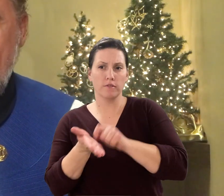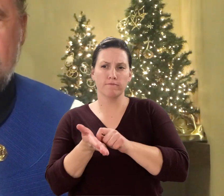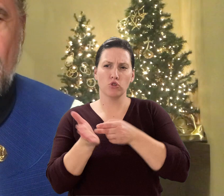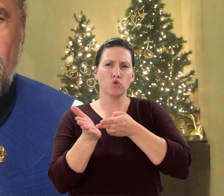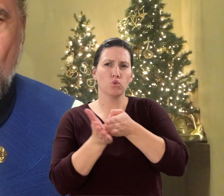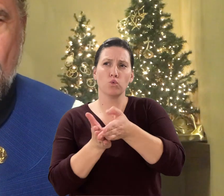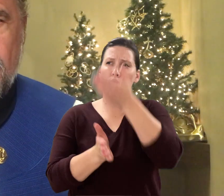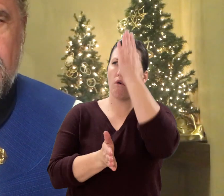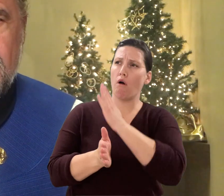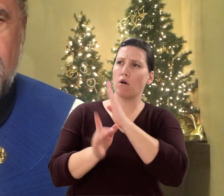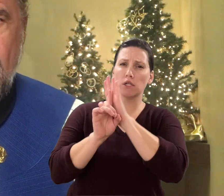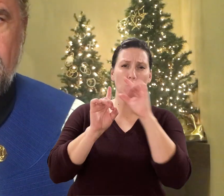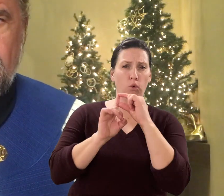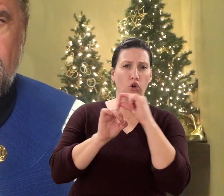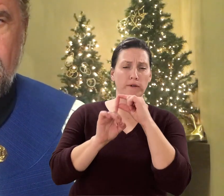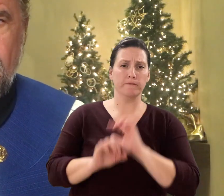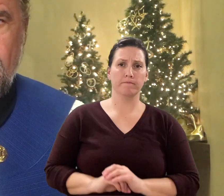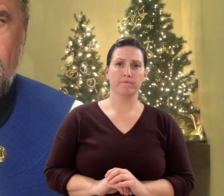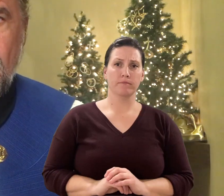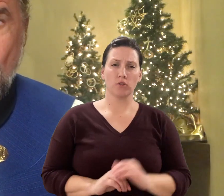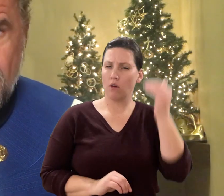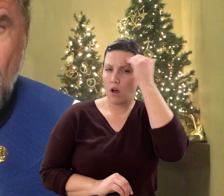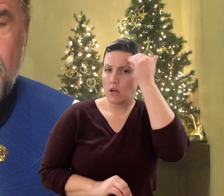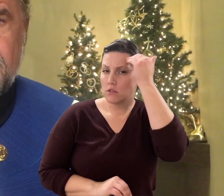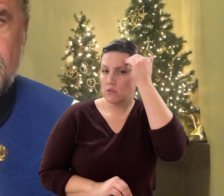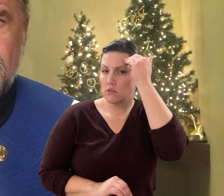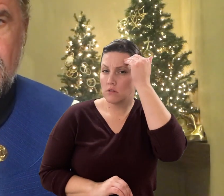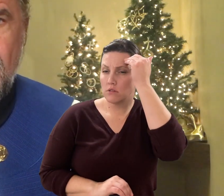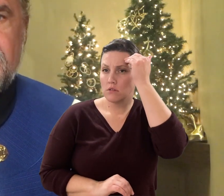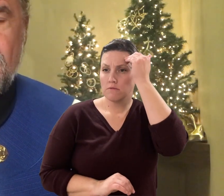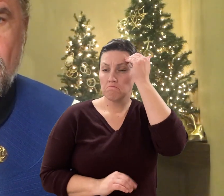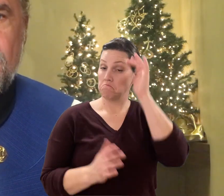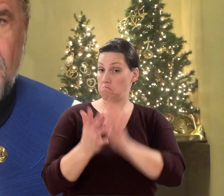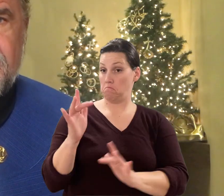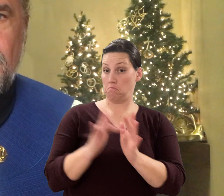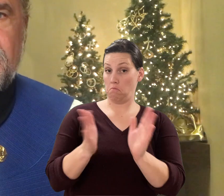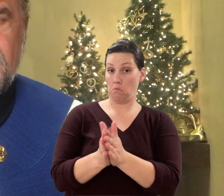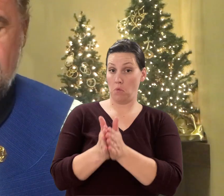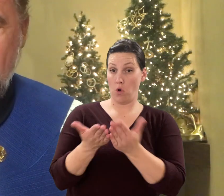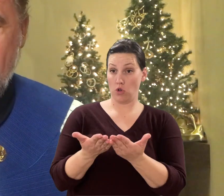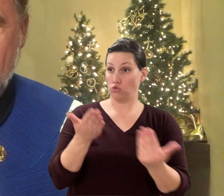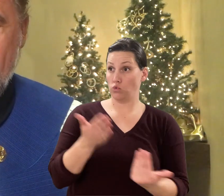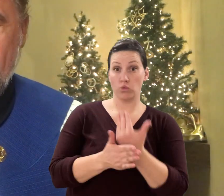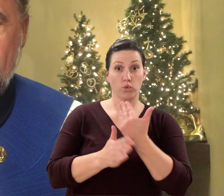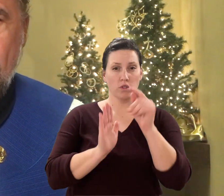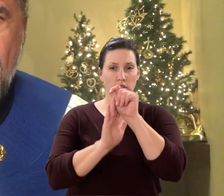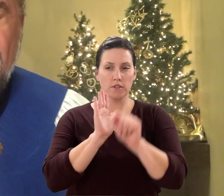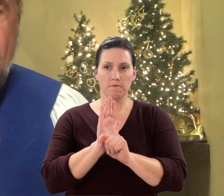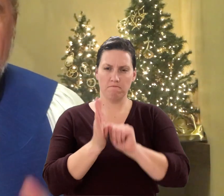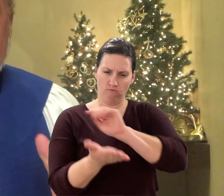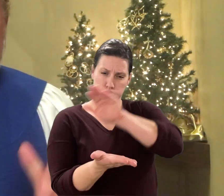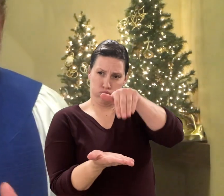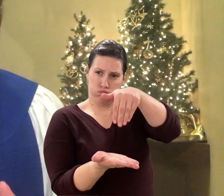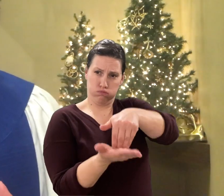of God's holy word down. We know it as the New Testament today.